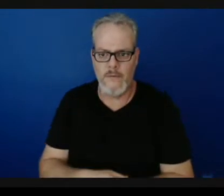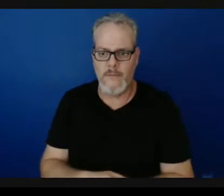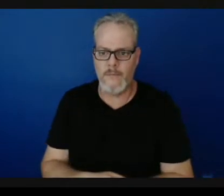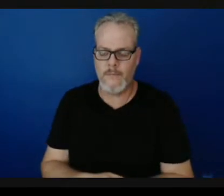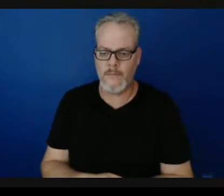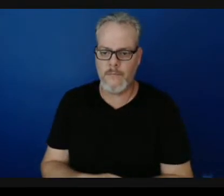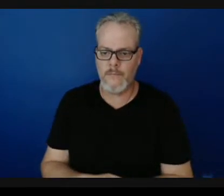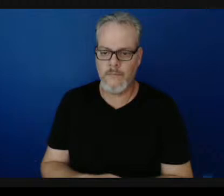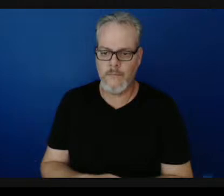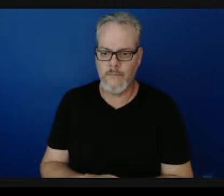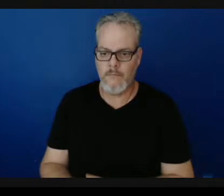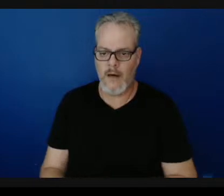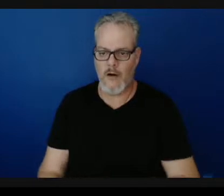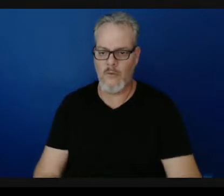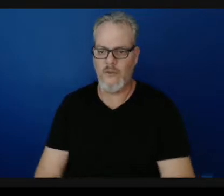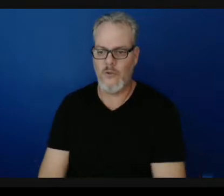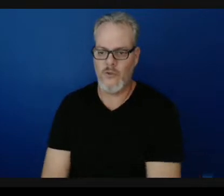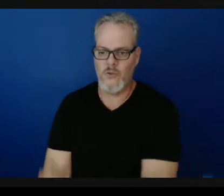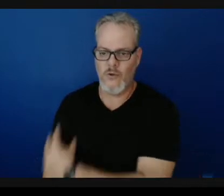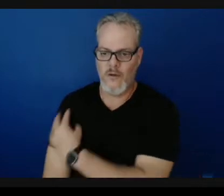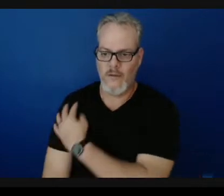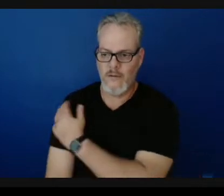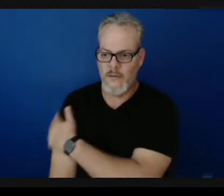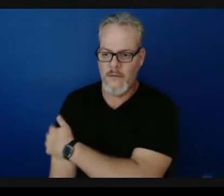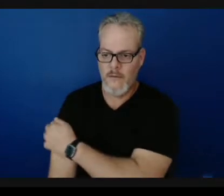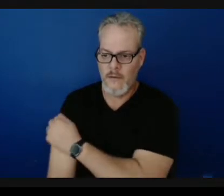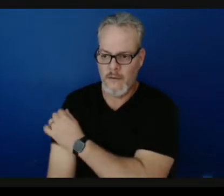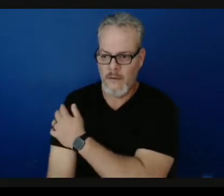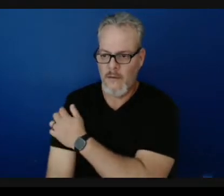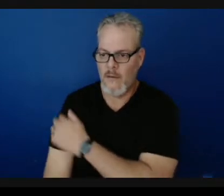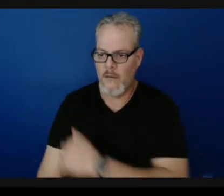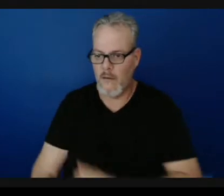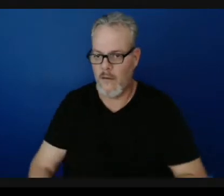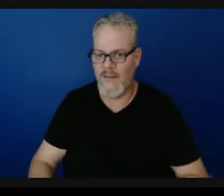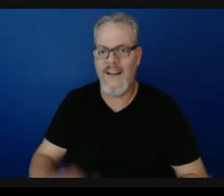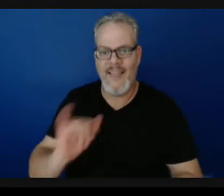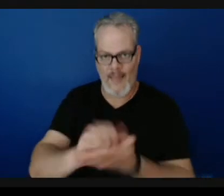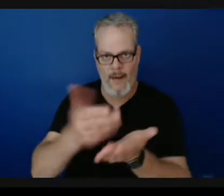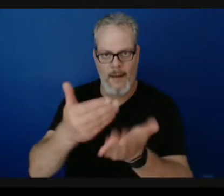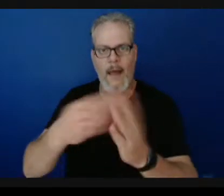And this is just another kind of zoomed out shot.